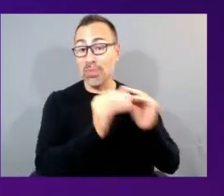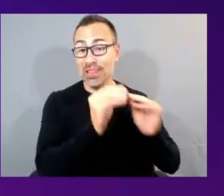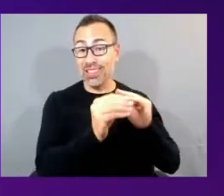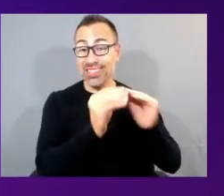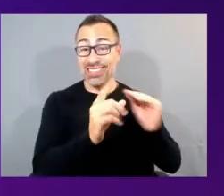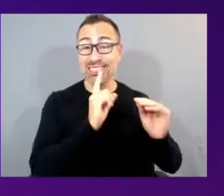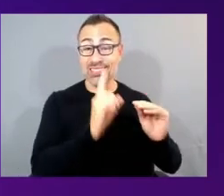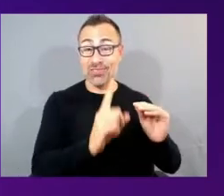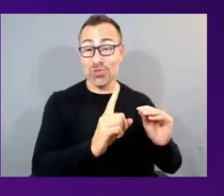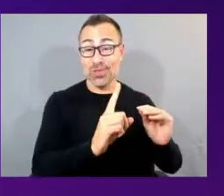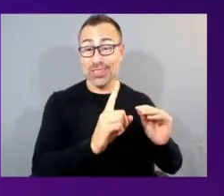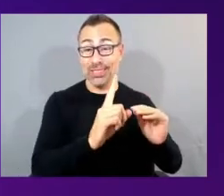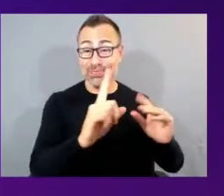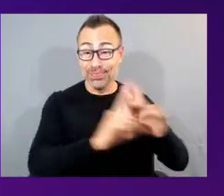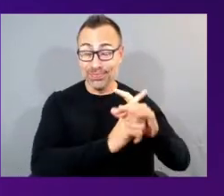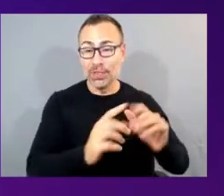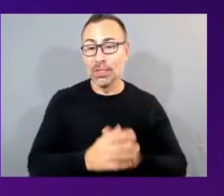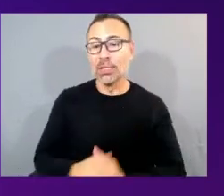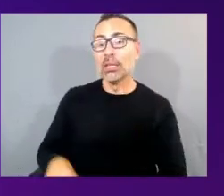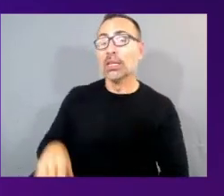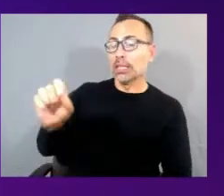think on the FreeRTOS,